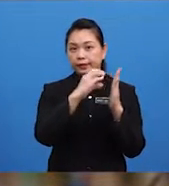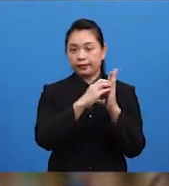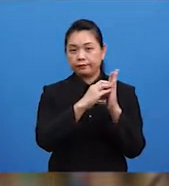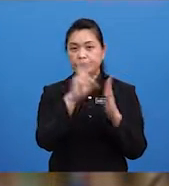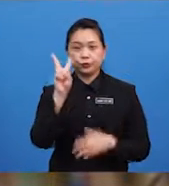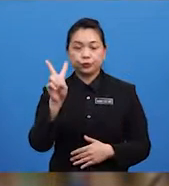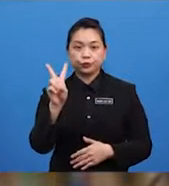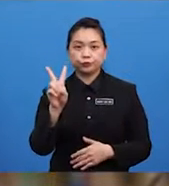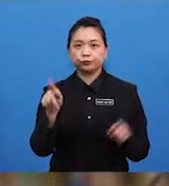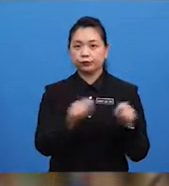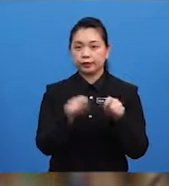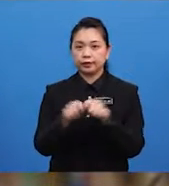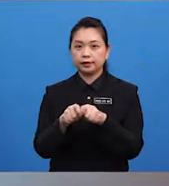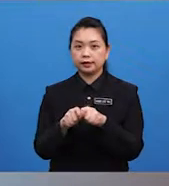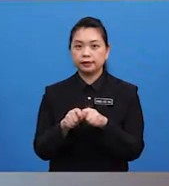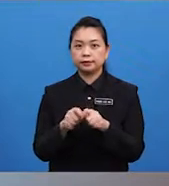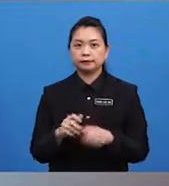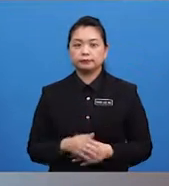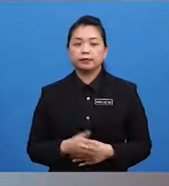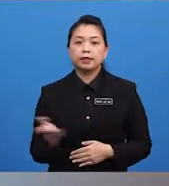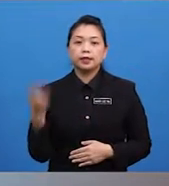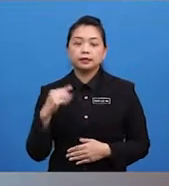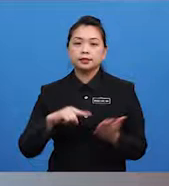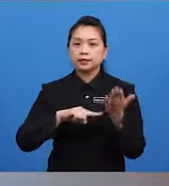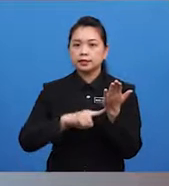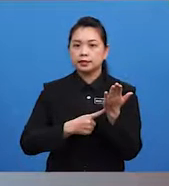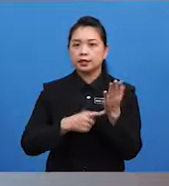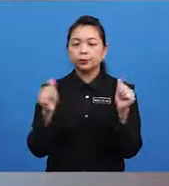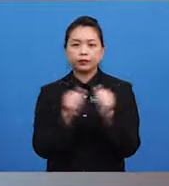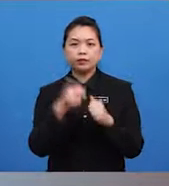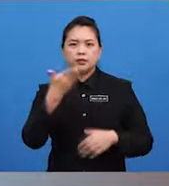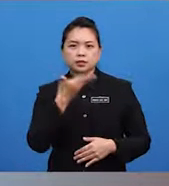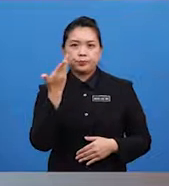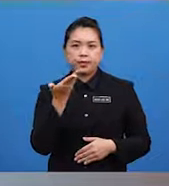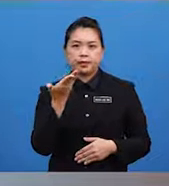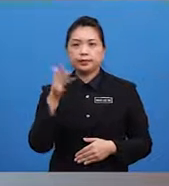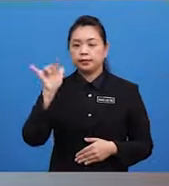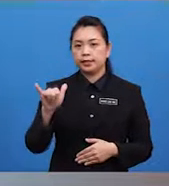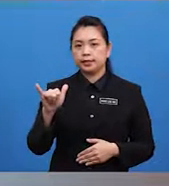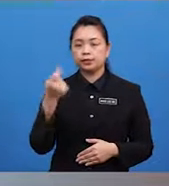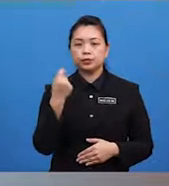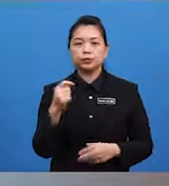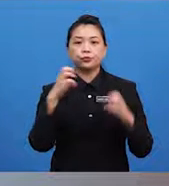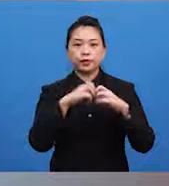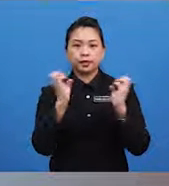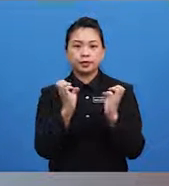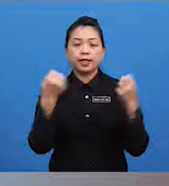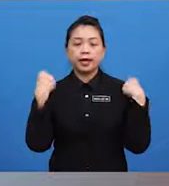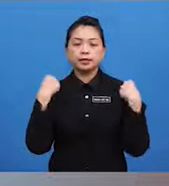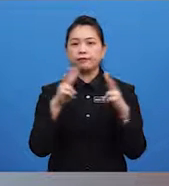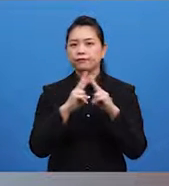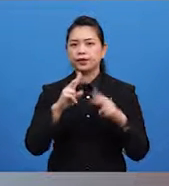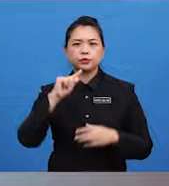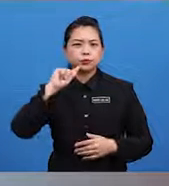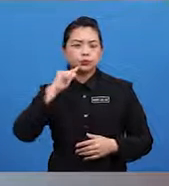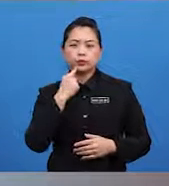Let us begin. Let us start with the smell. Yes, the durian has a